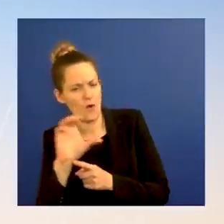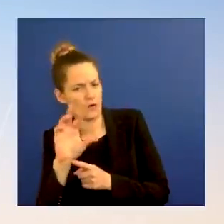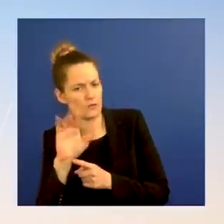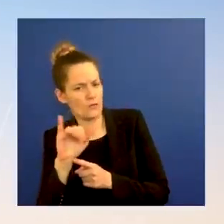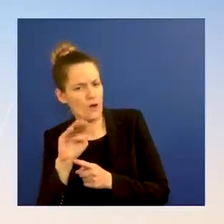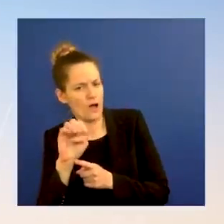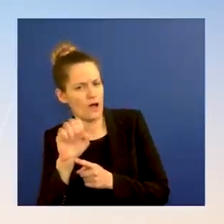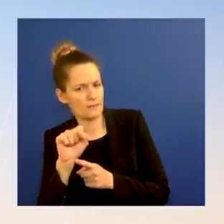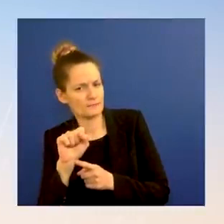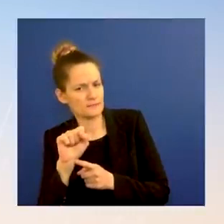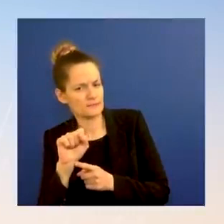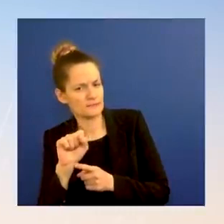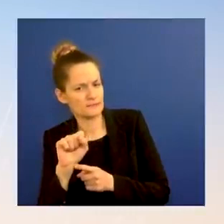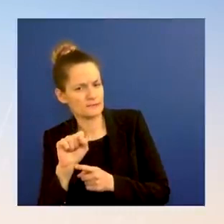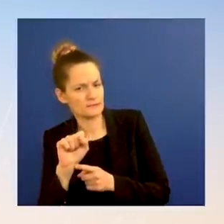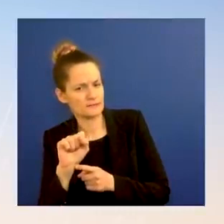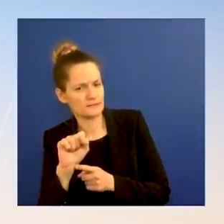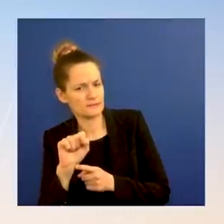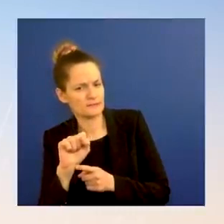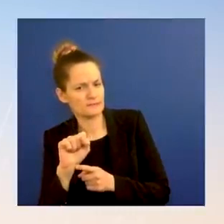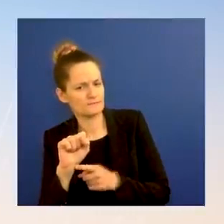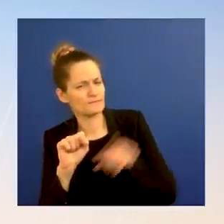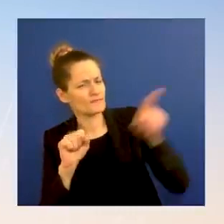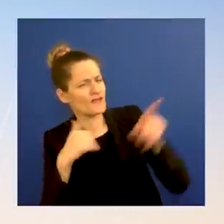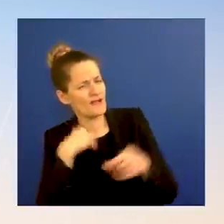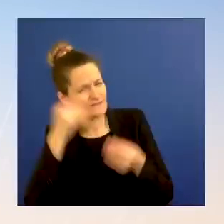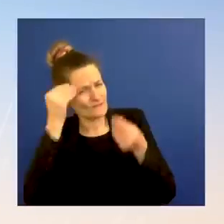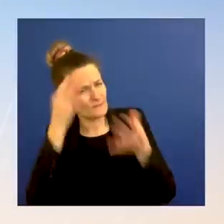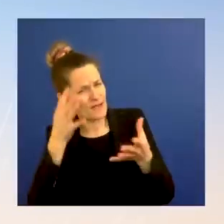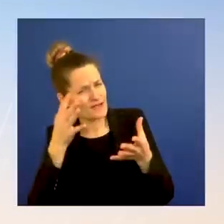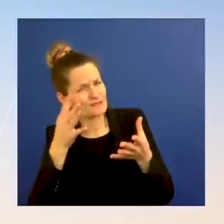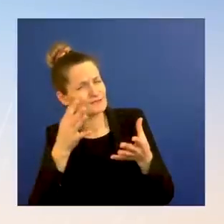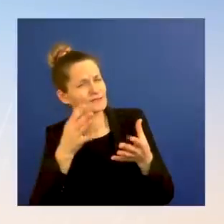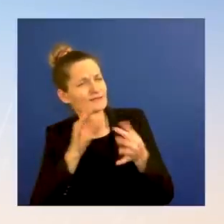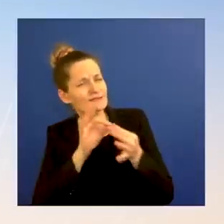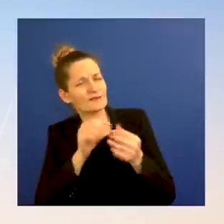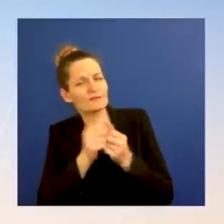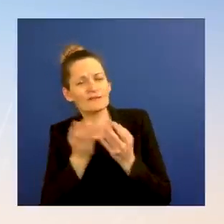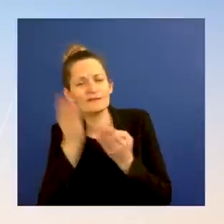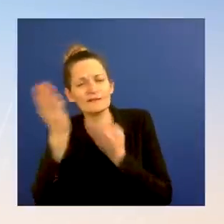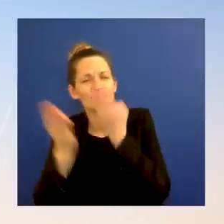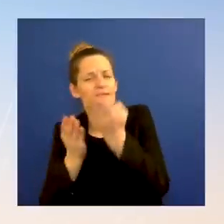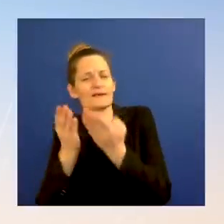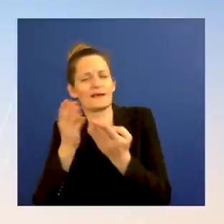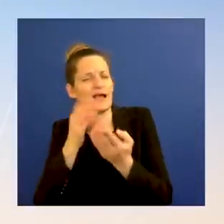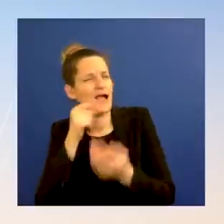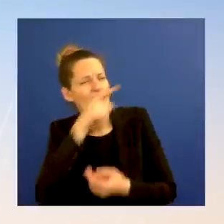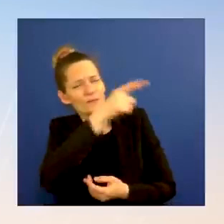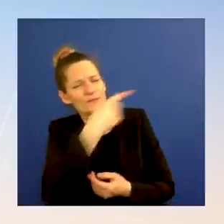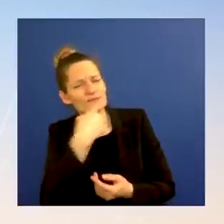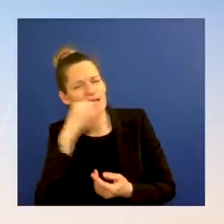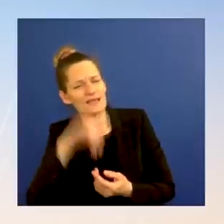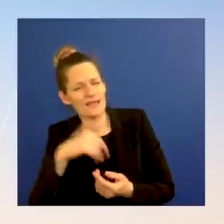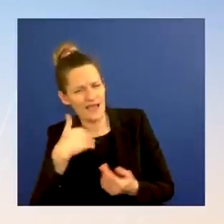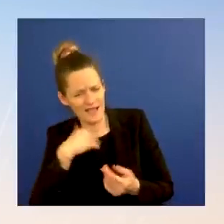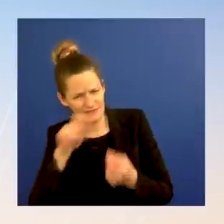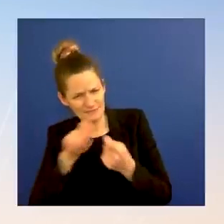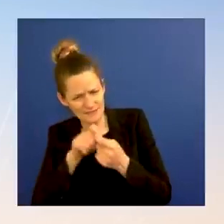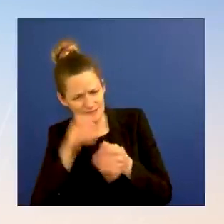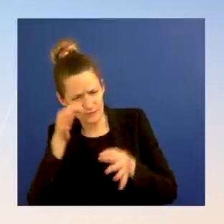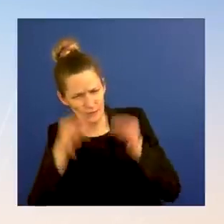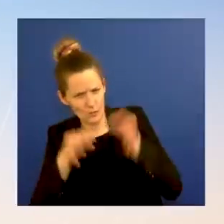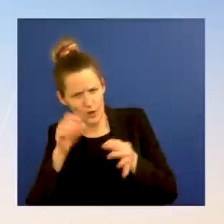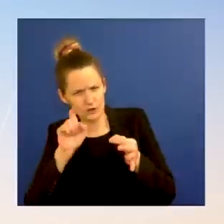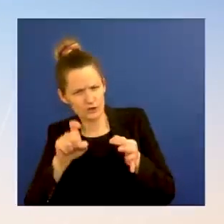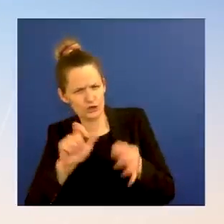countries where they don't have jurisdiction. You've made that argument about the U.S. You've made that argument about Israel. Do you have a different position when it comes to Russia, and if so,